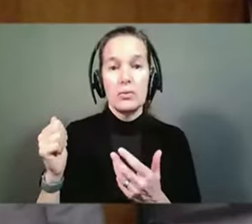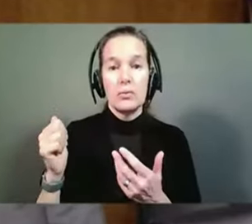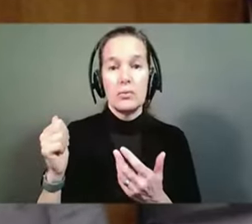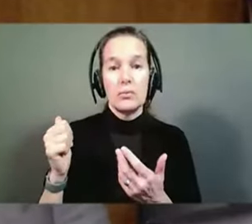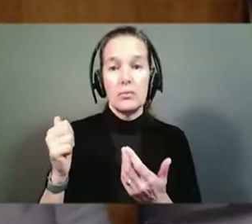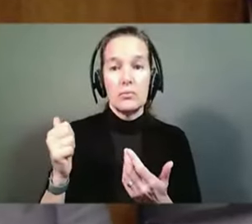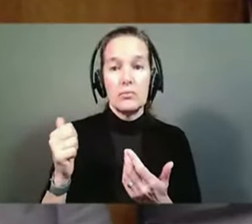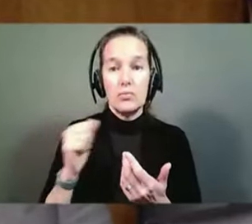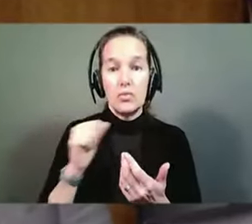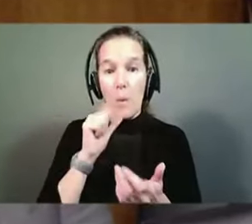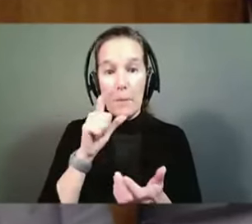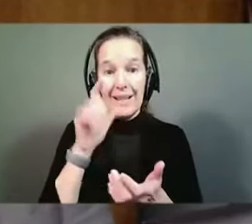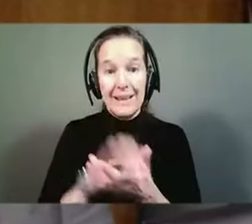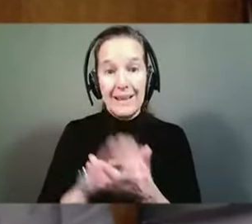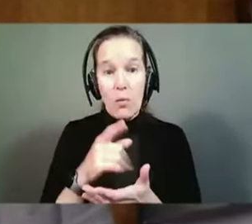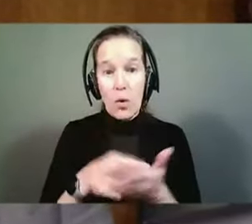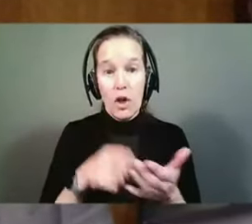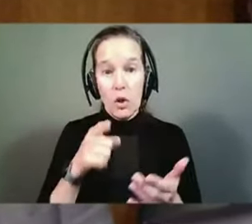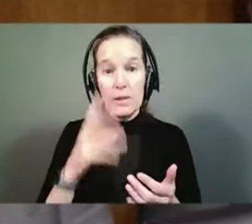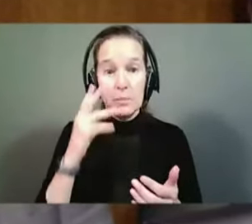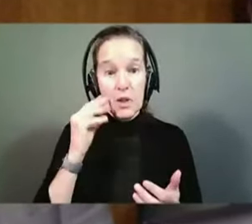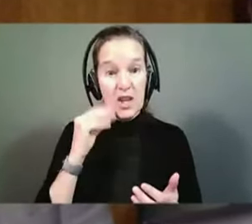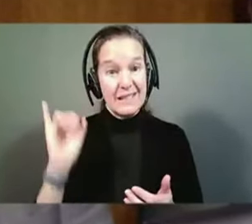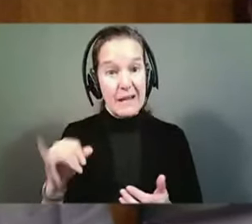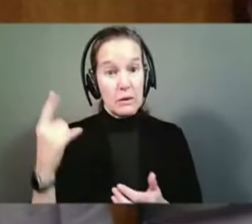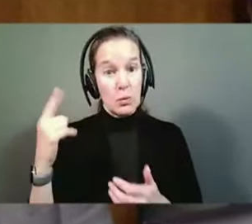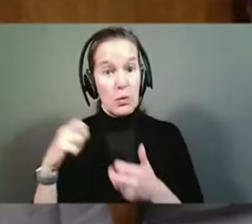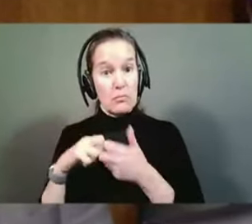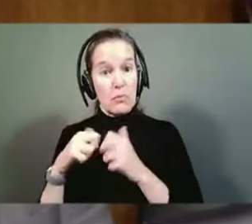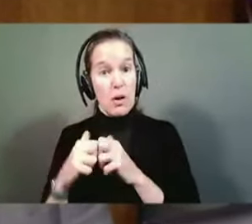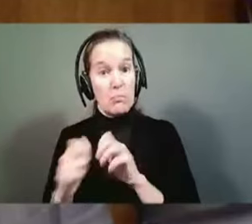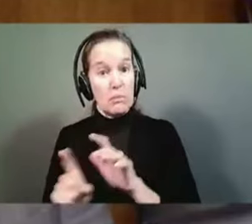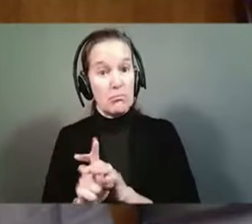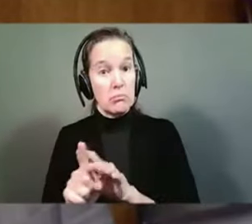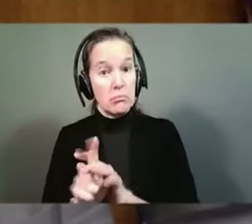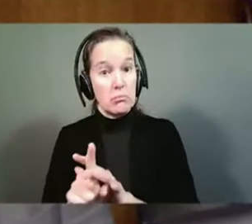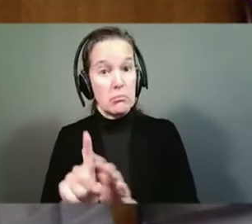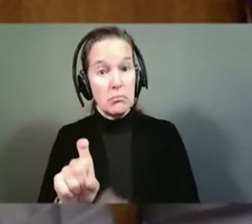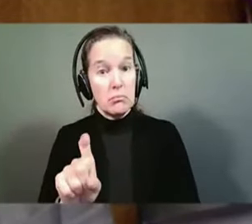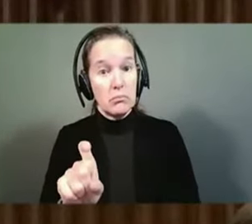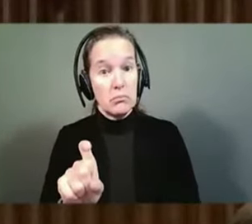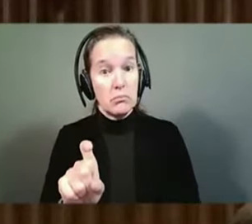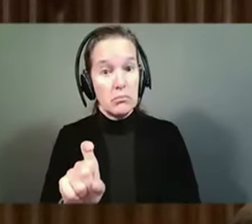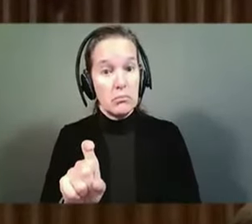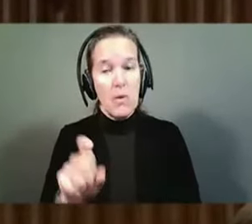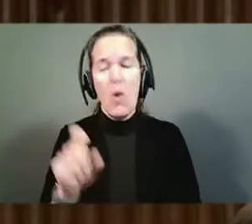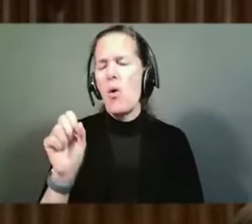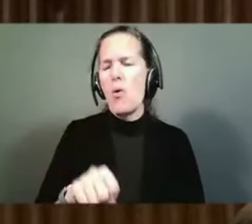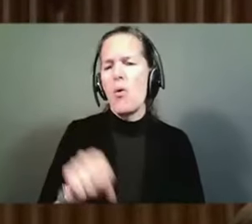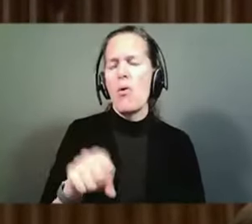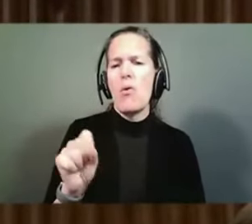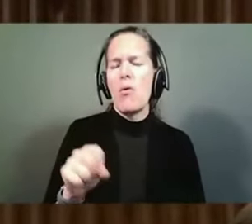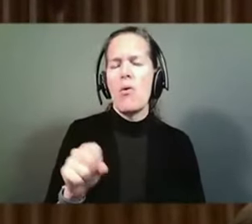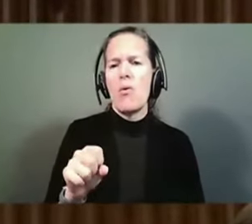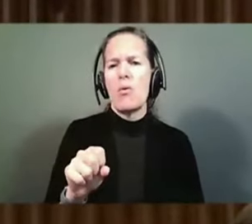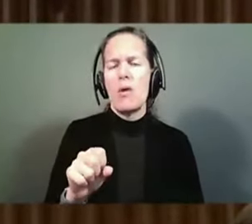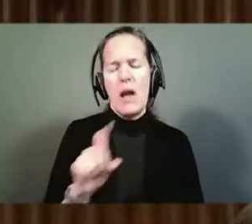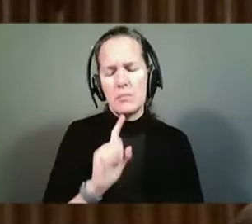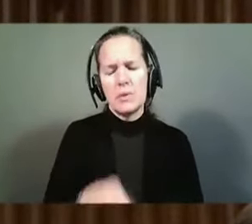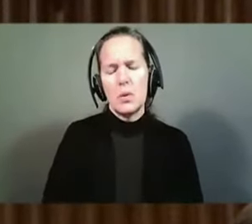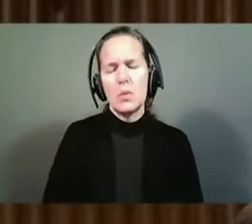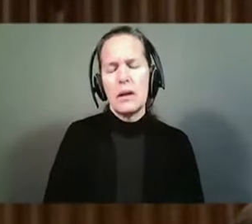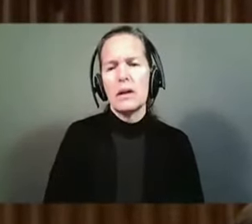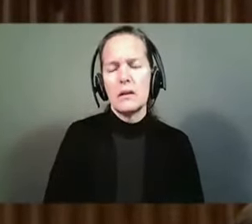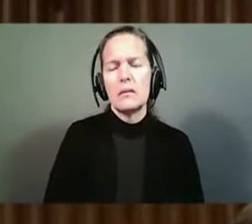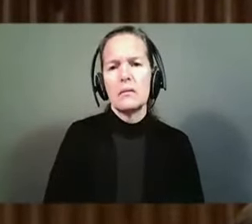are experiencing? Is that one of the problems that you're going through? Yes, absolutely. I